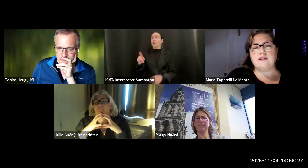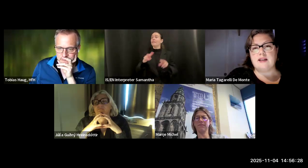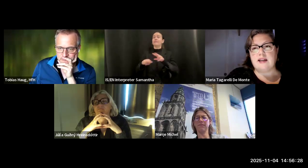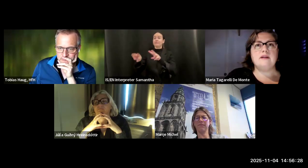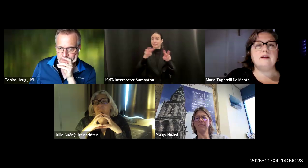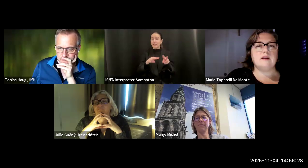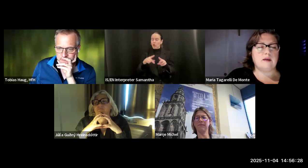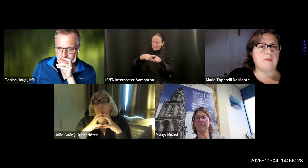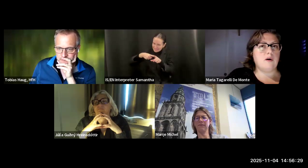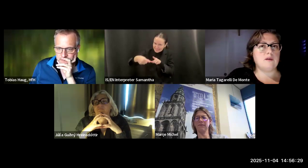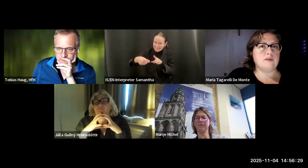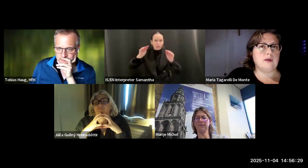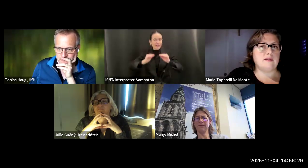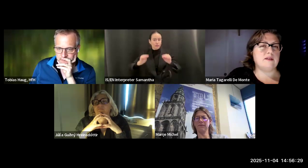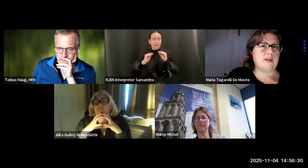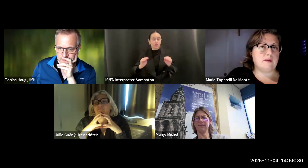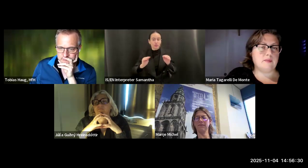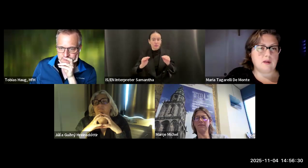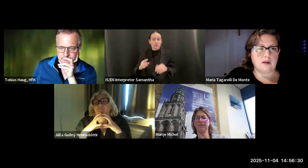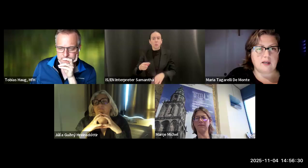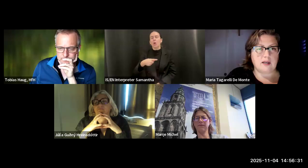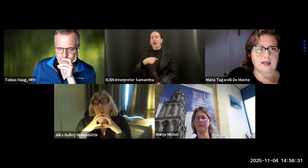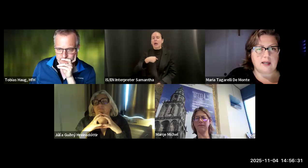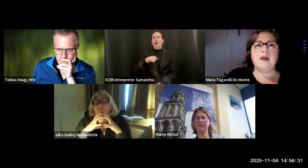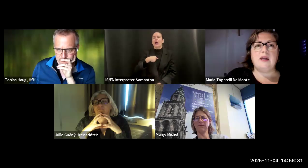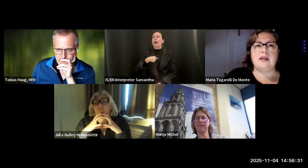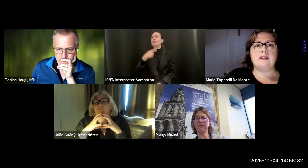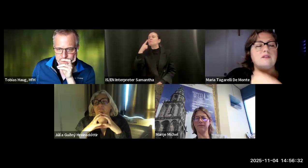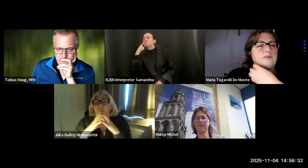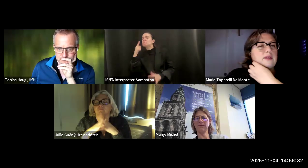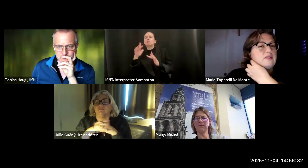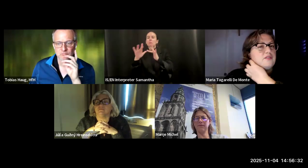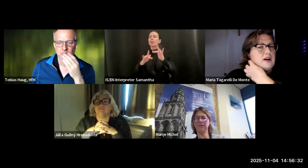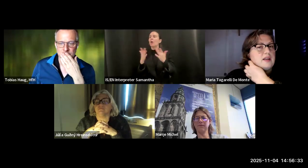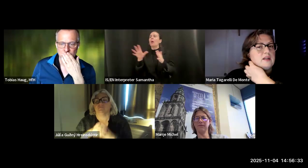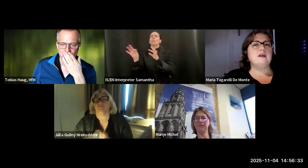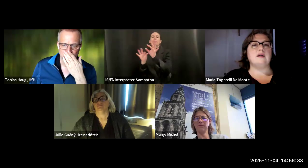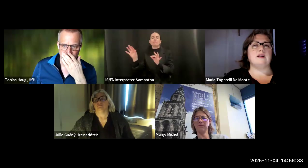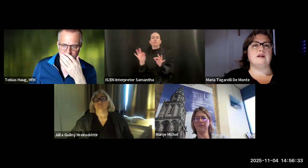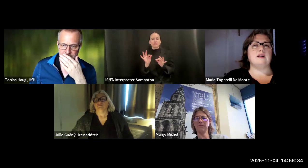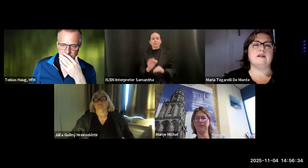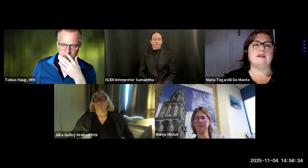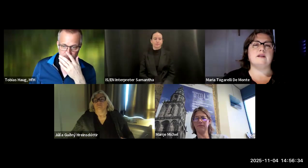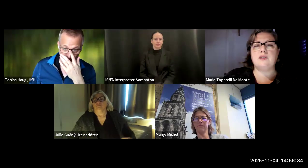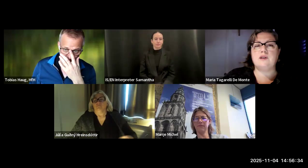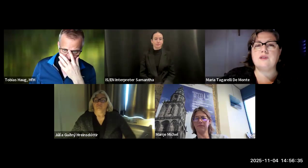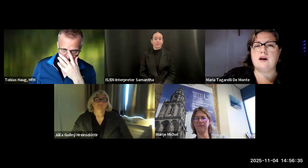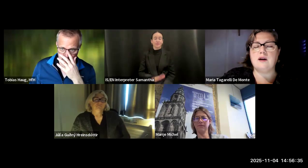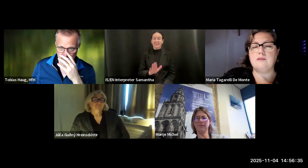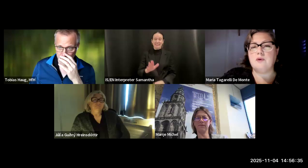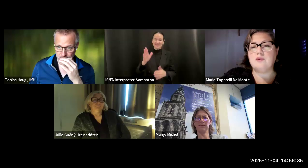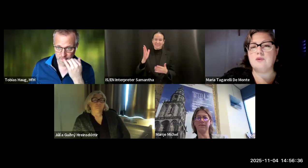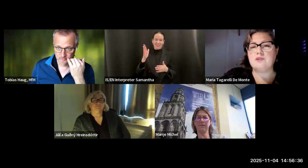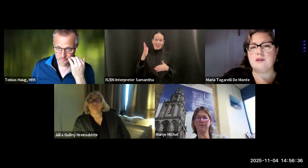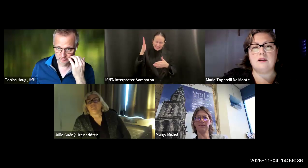that are selected among the ones available online. In the intermediate final, these